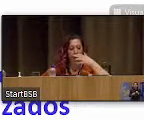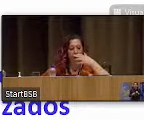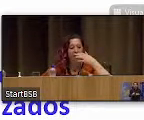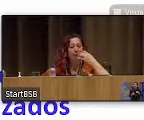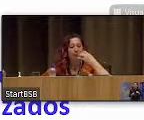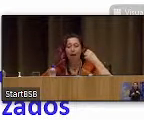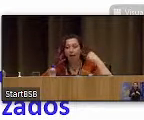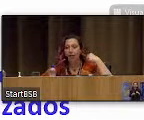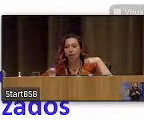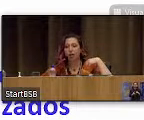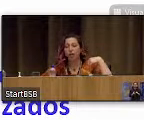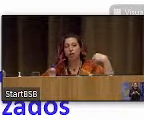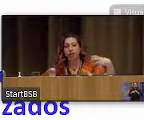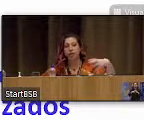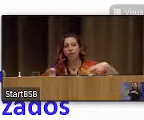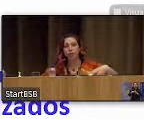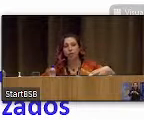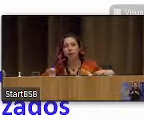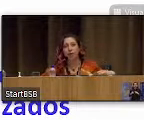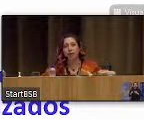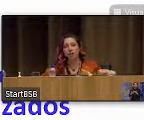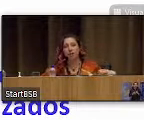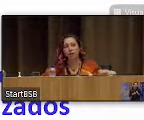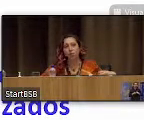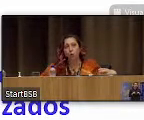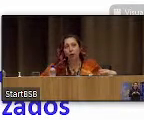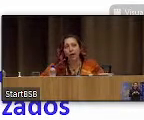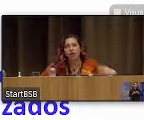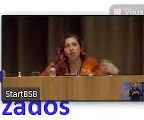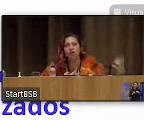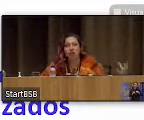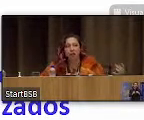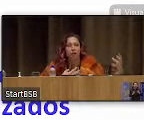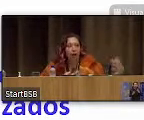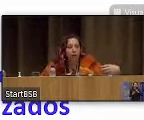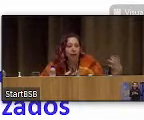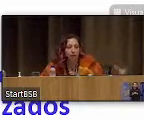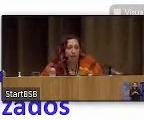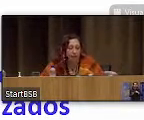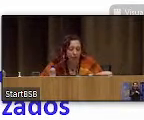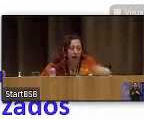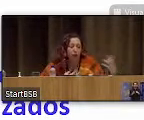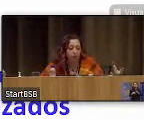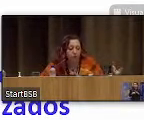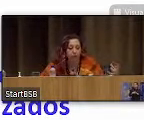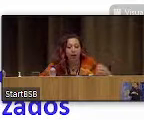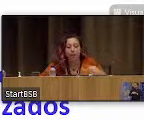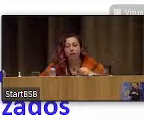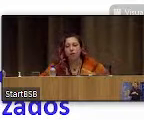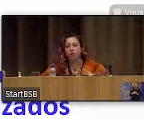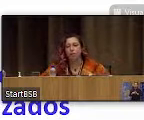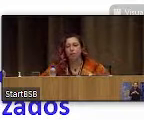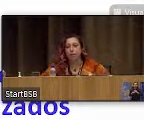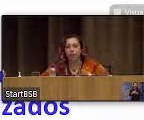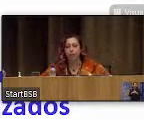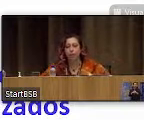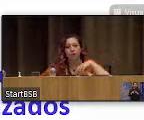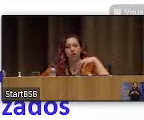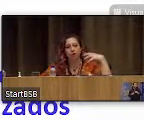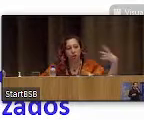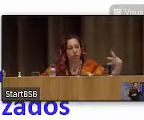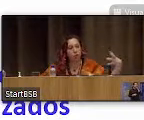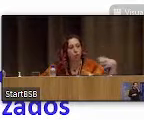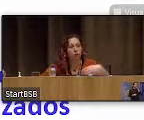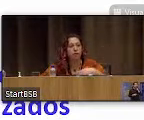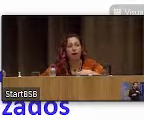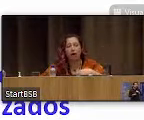and postpartum women. And they came to us complaining about COVID, but